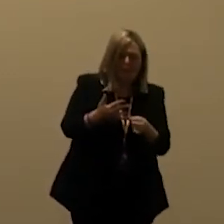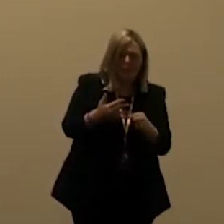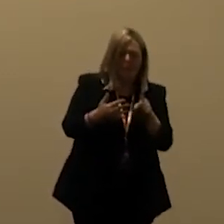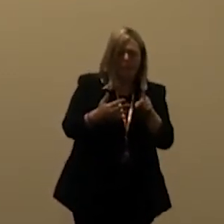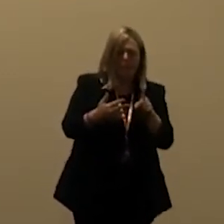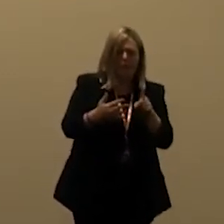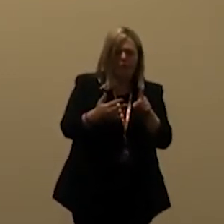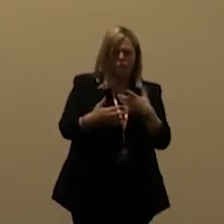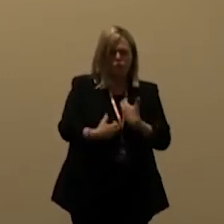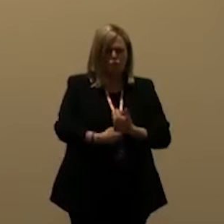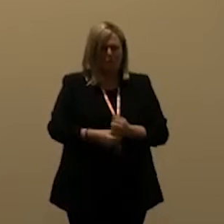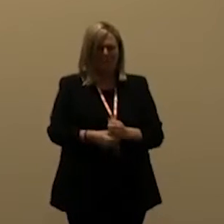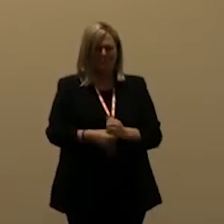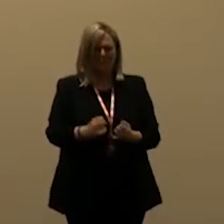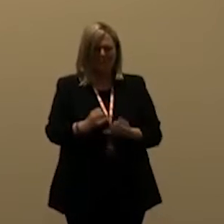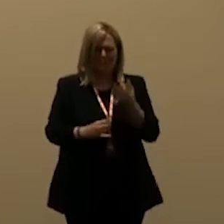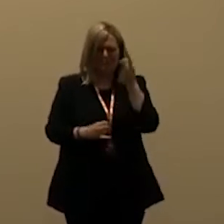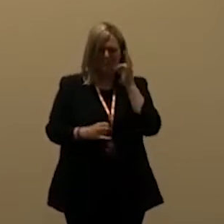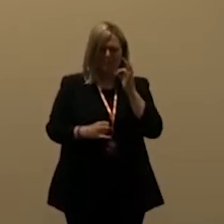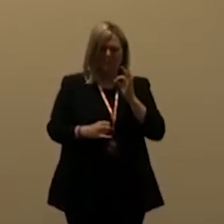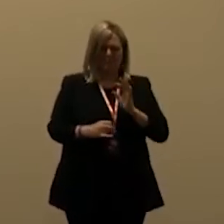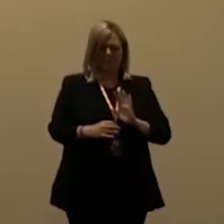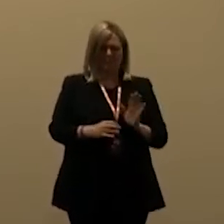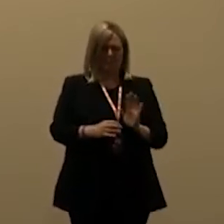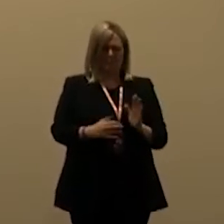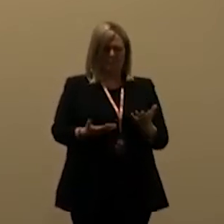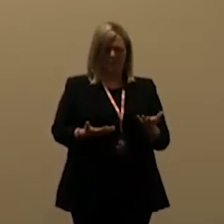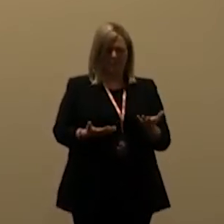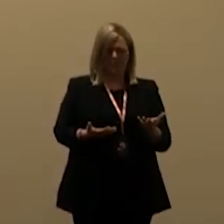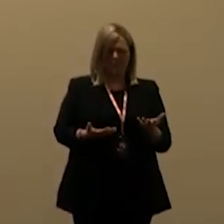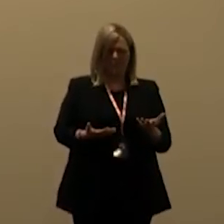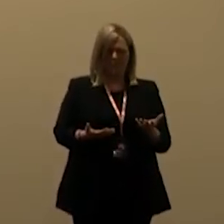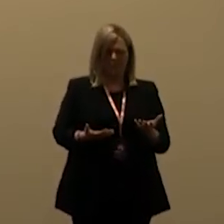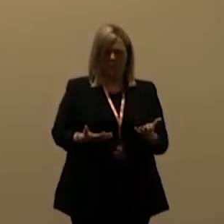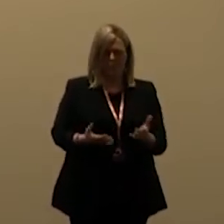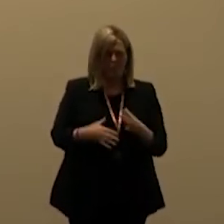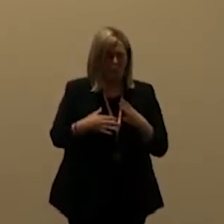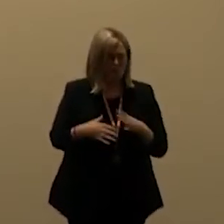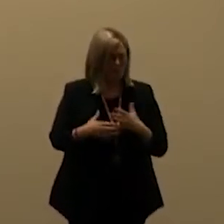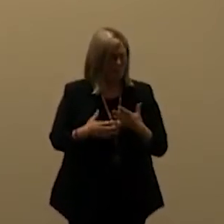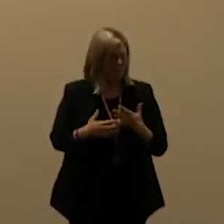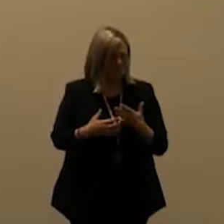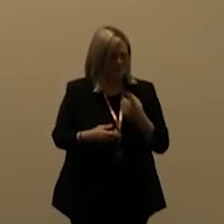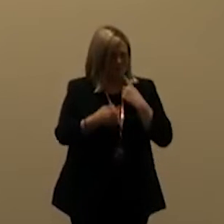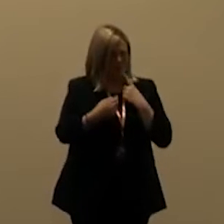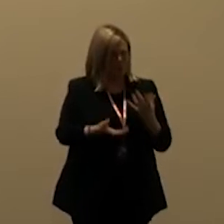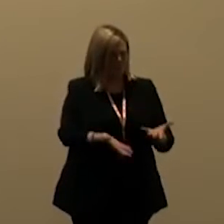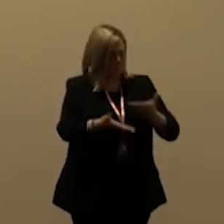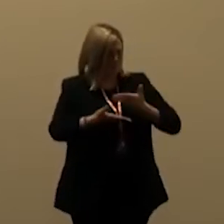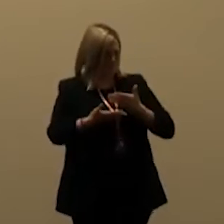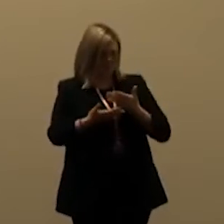stressful moment at the last minute when I had to get something out to someone else, I already had a lot of information in